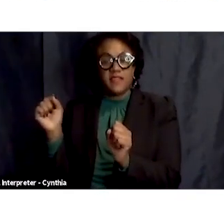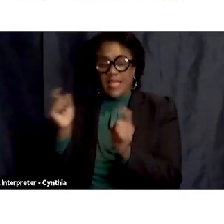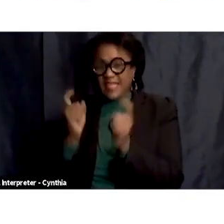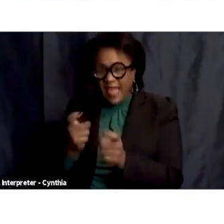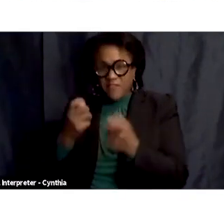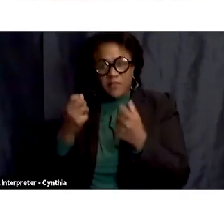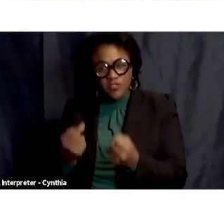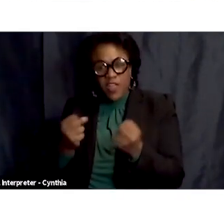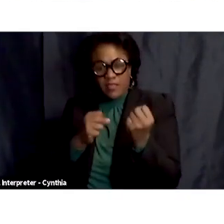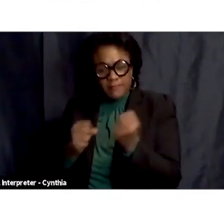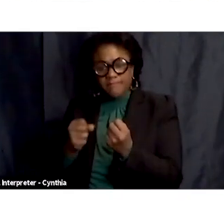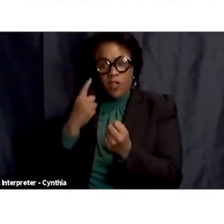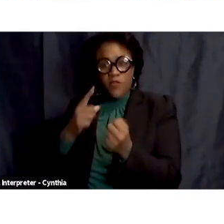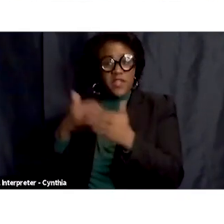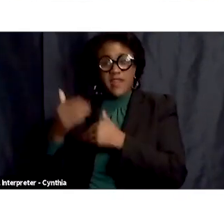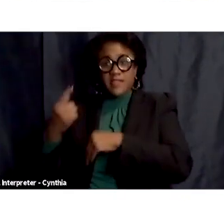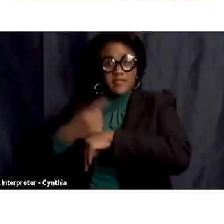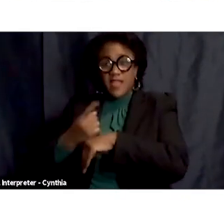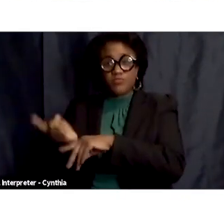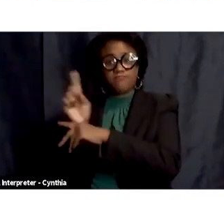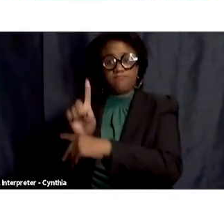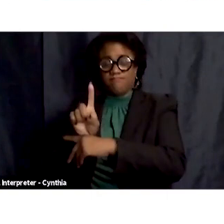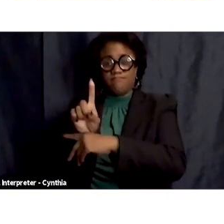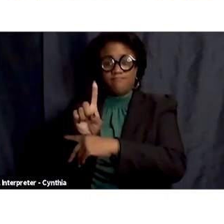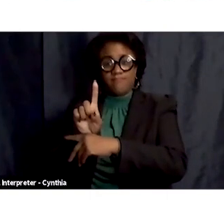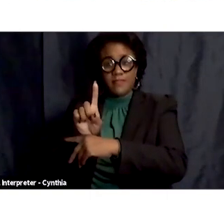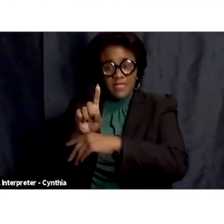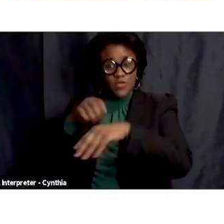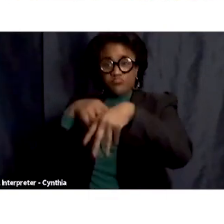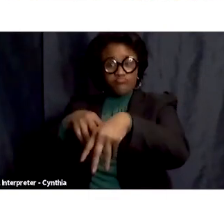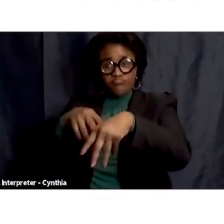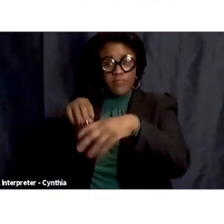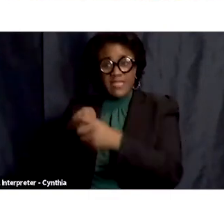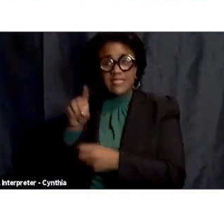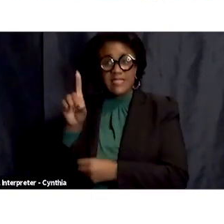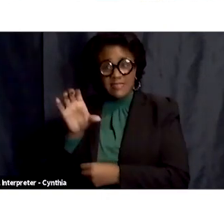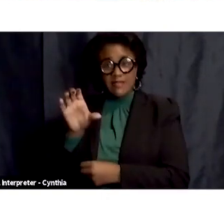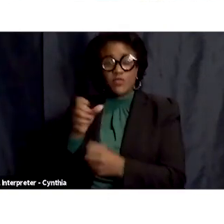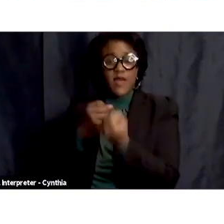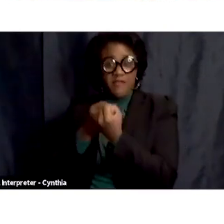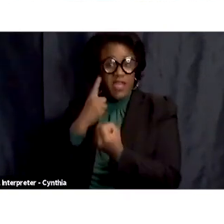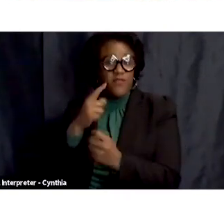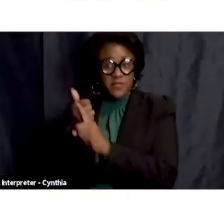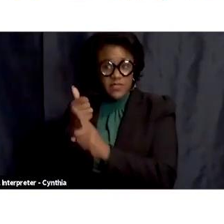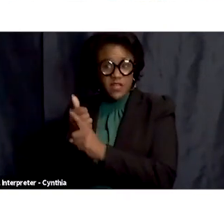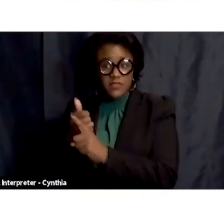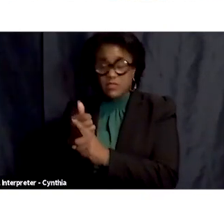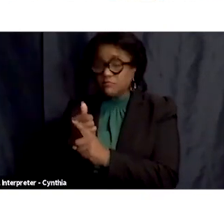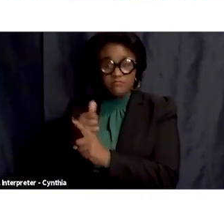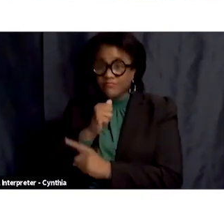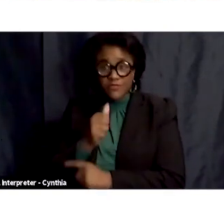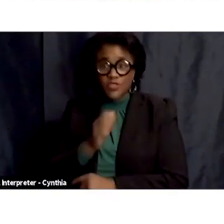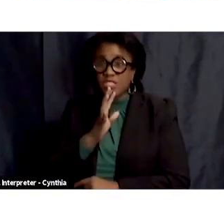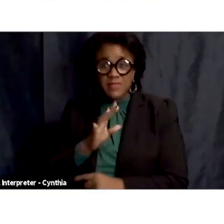strength for literally the next day to stand outside of the steps in DC and continue to advocate for themselves. They didn't speak any English. They